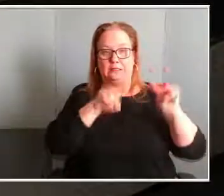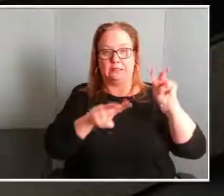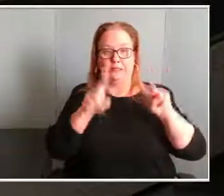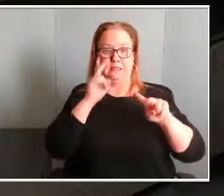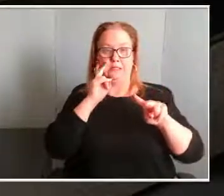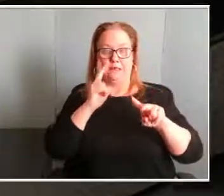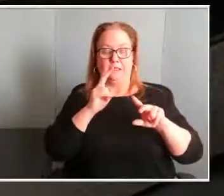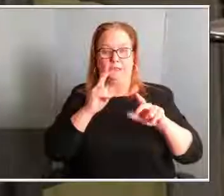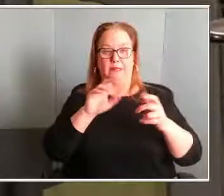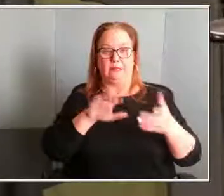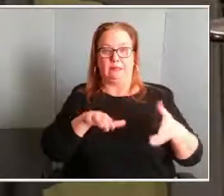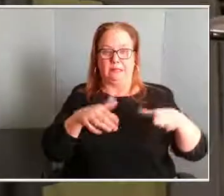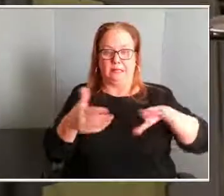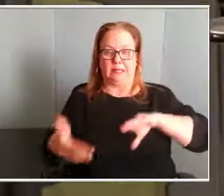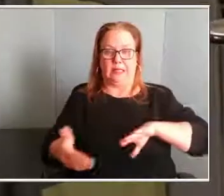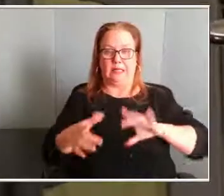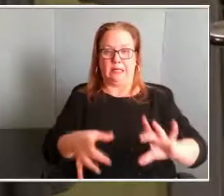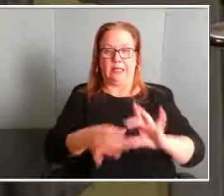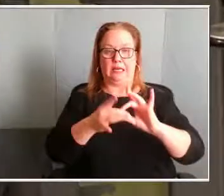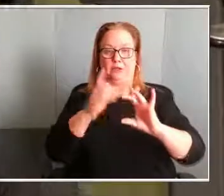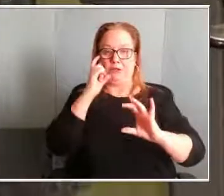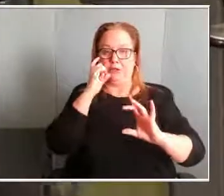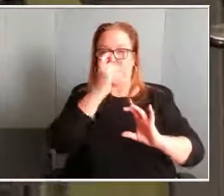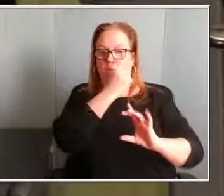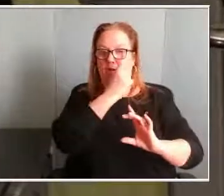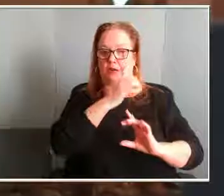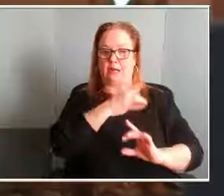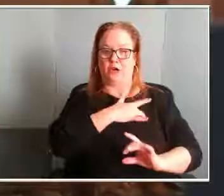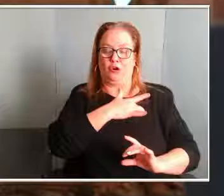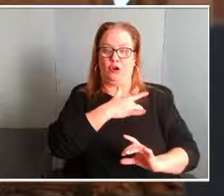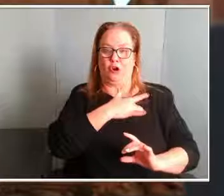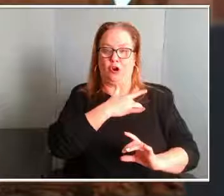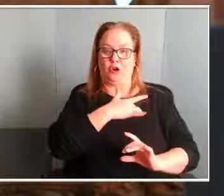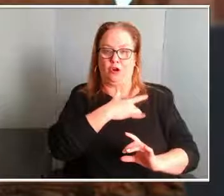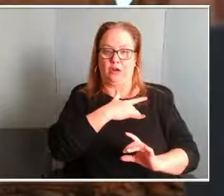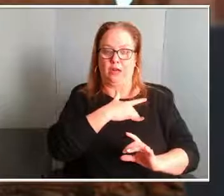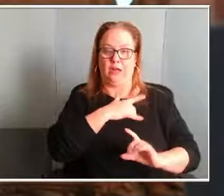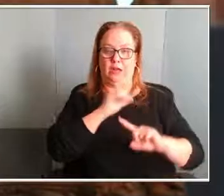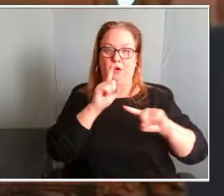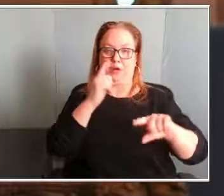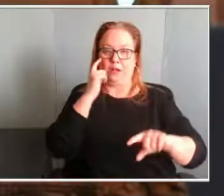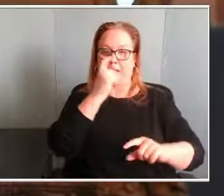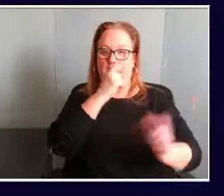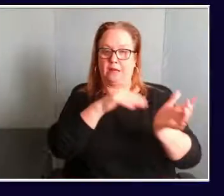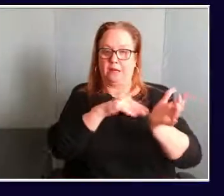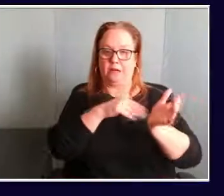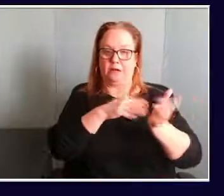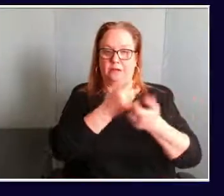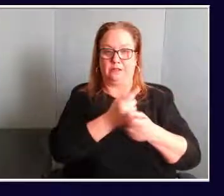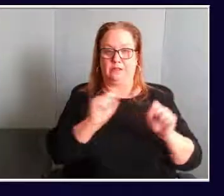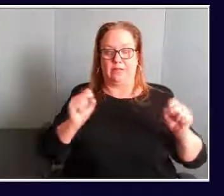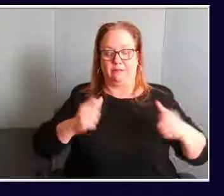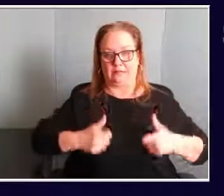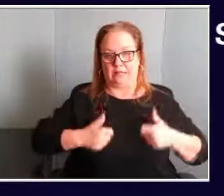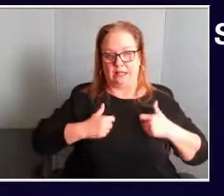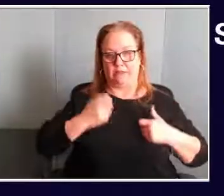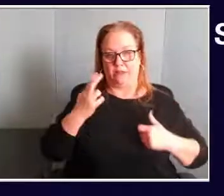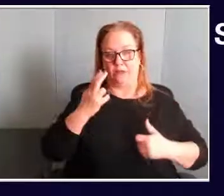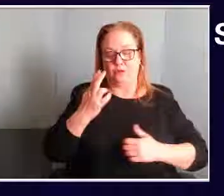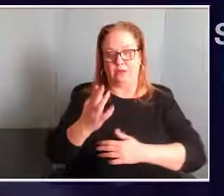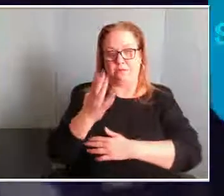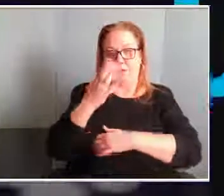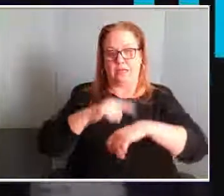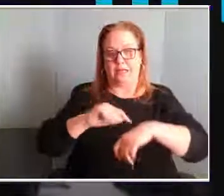deadly. The connection between your eyes and your heart, and how a trip to the eye doctor saved a man's life. Thursday morning at 10.